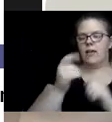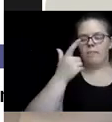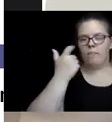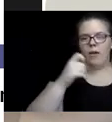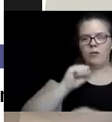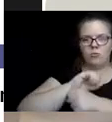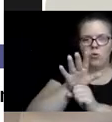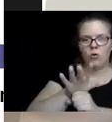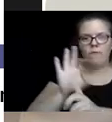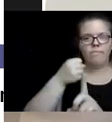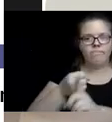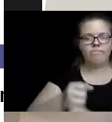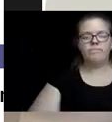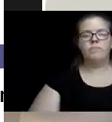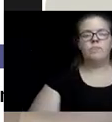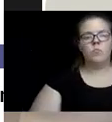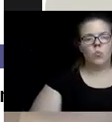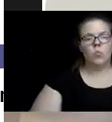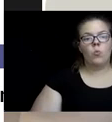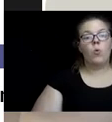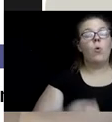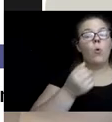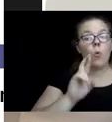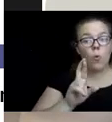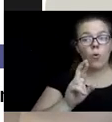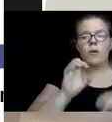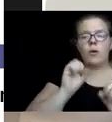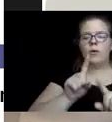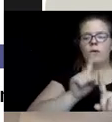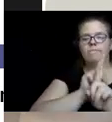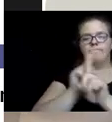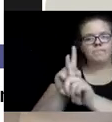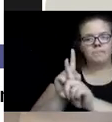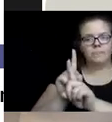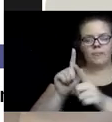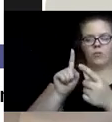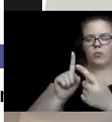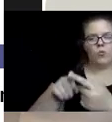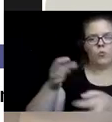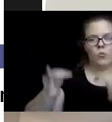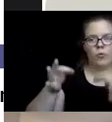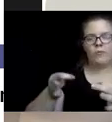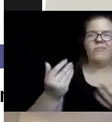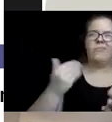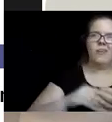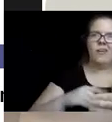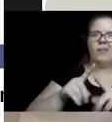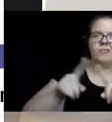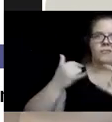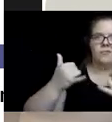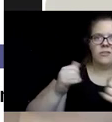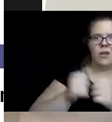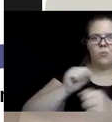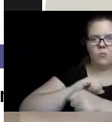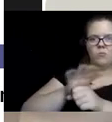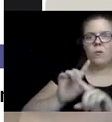that's an option. Or we can accompany them to court. Now again, a little different today in the time of COVID, but that is